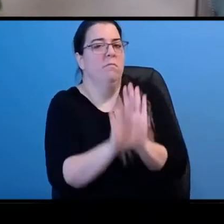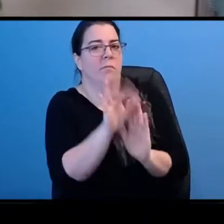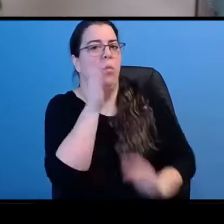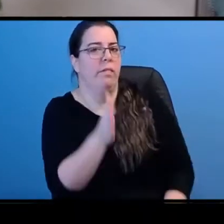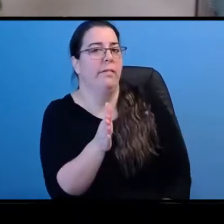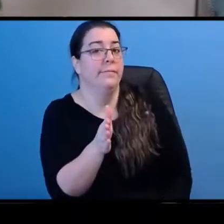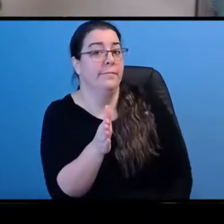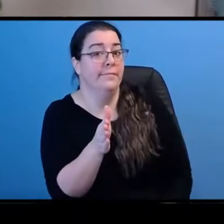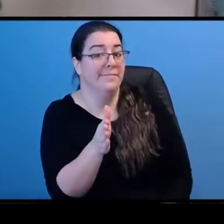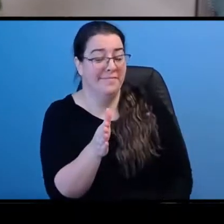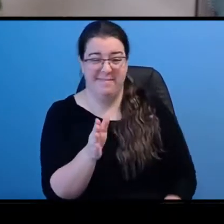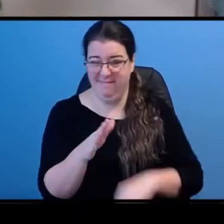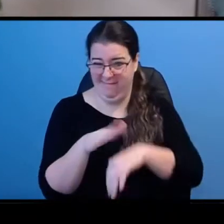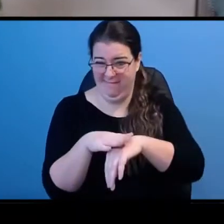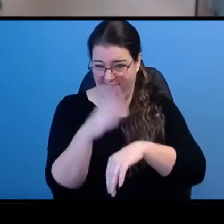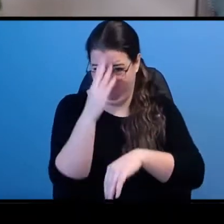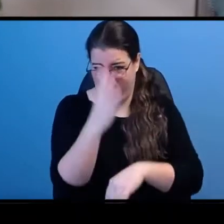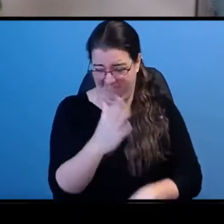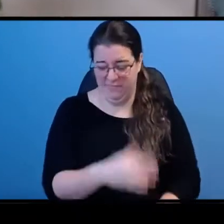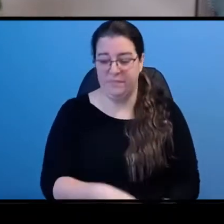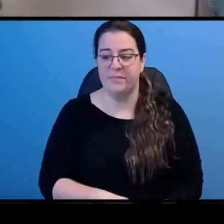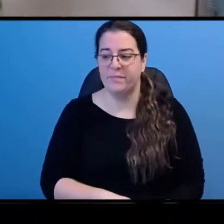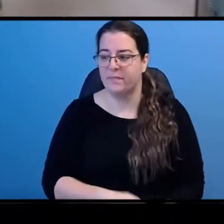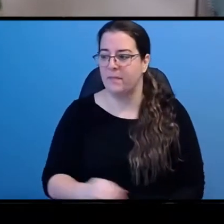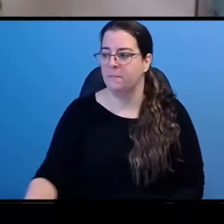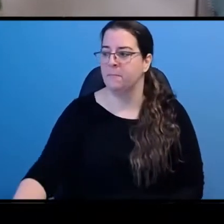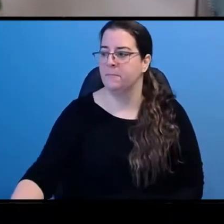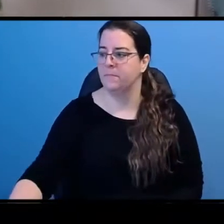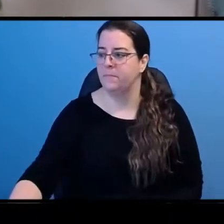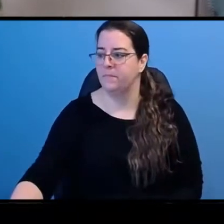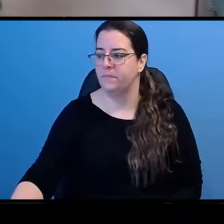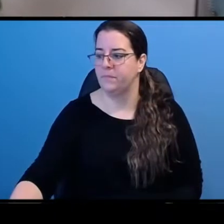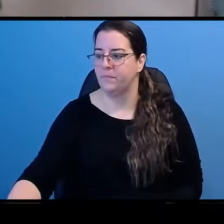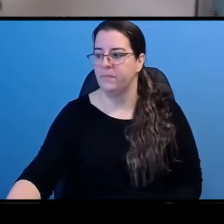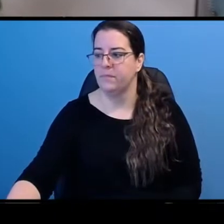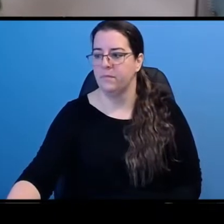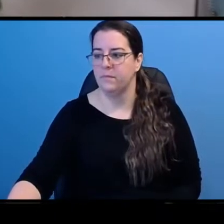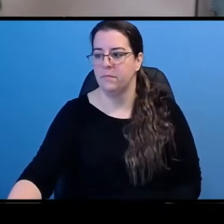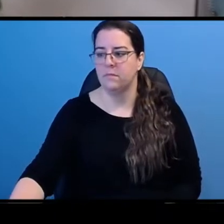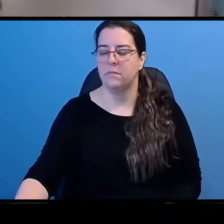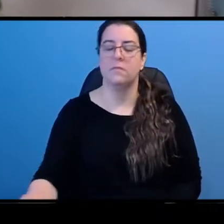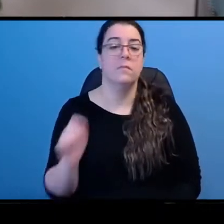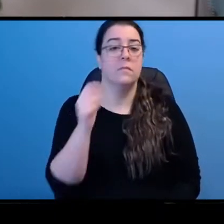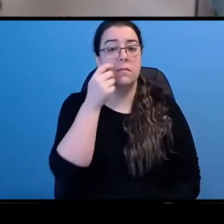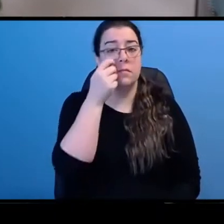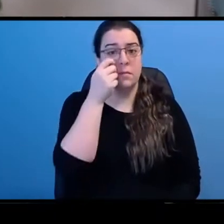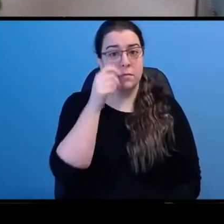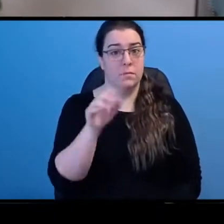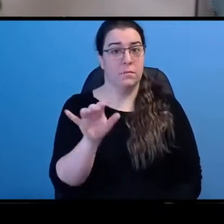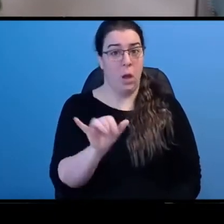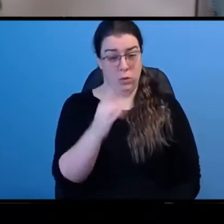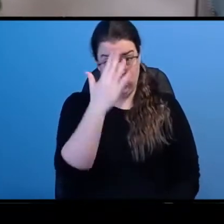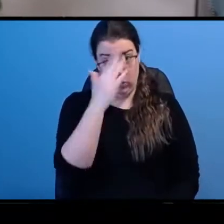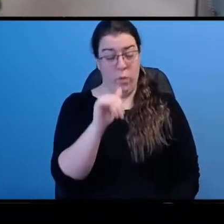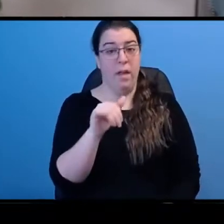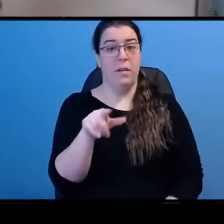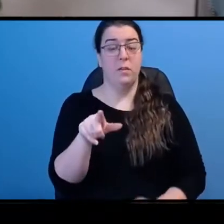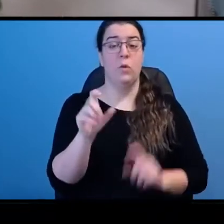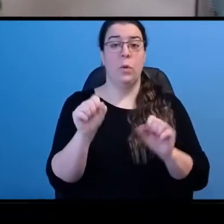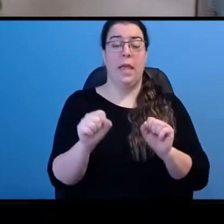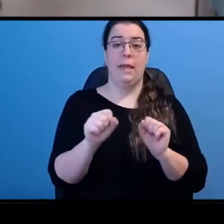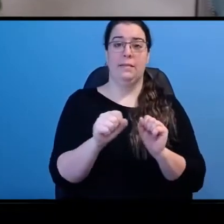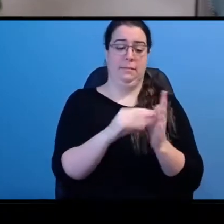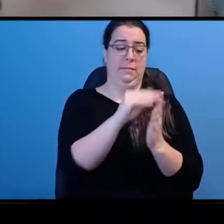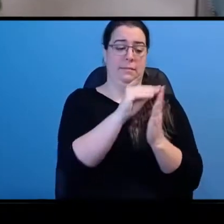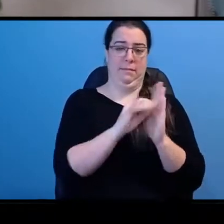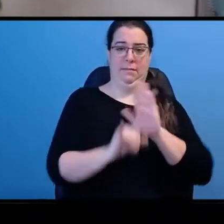The other thing that's really important, I think, to acknowledge as well, is that there is an option to self-identify as an Indigenous, culturally